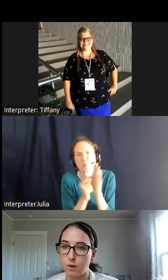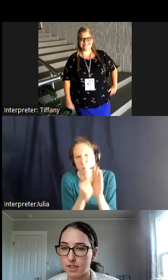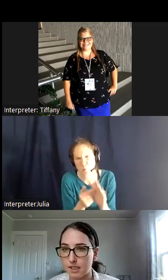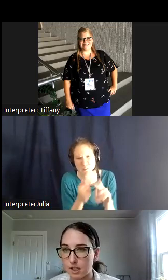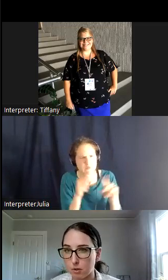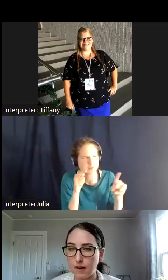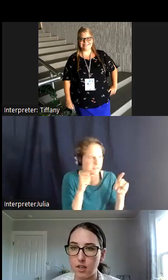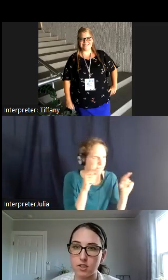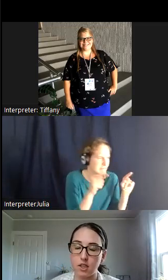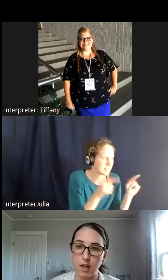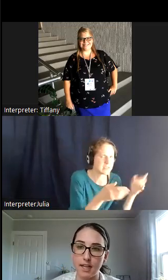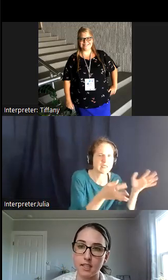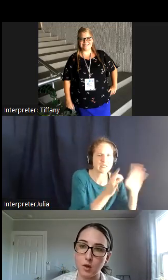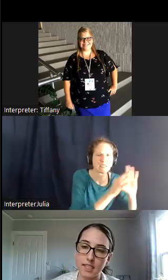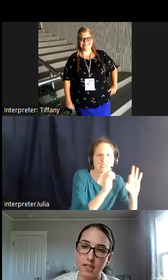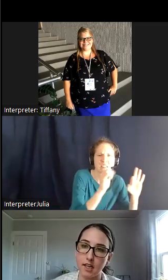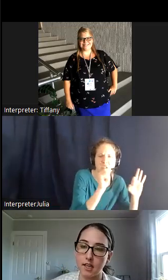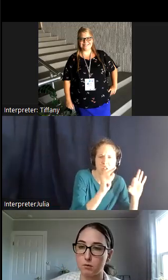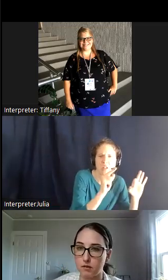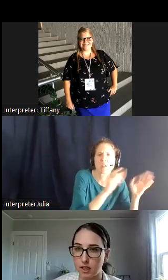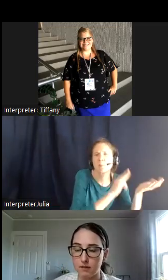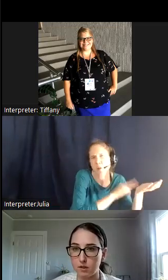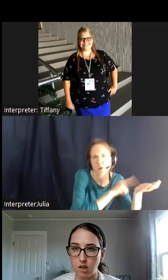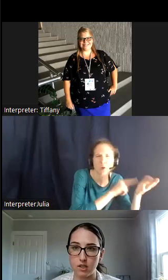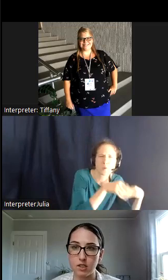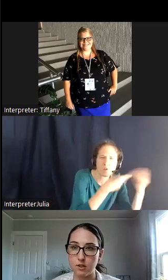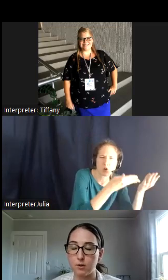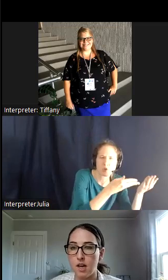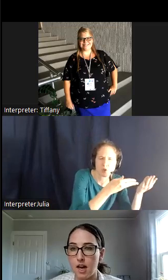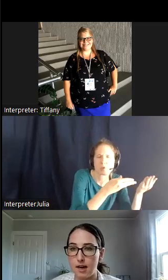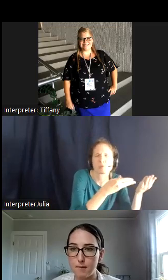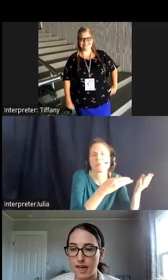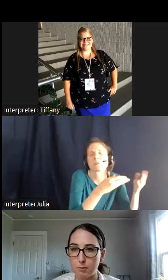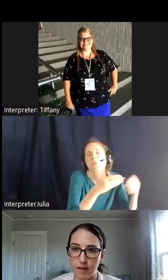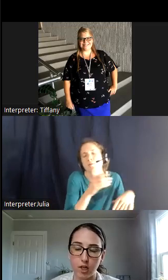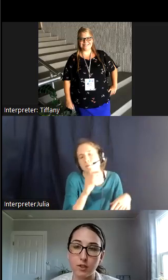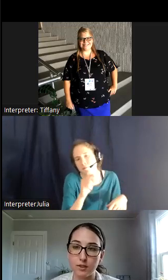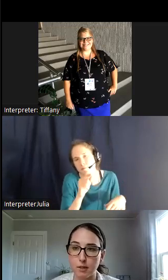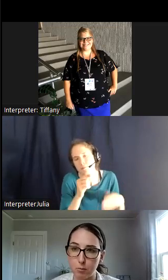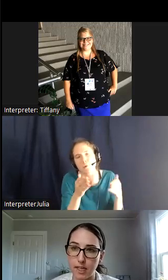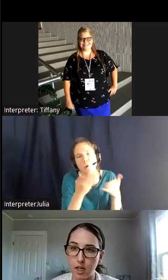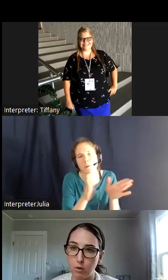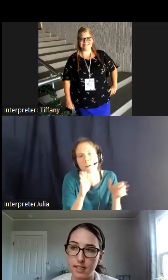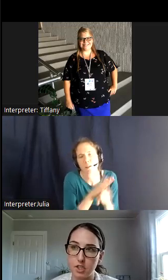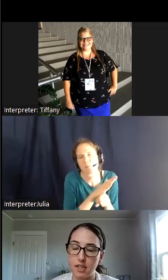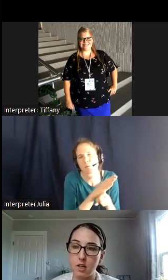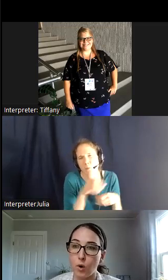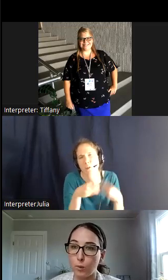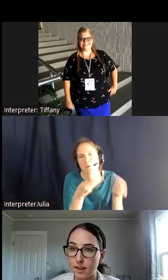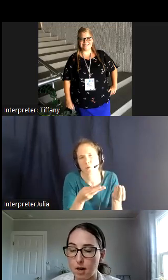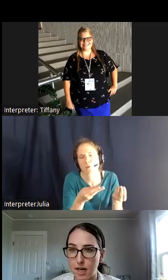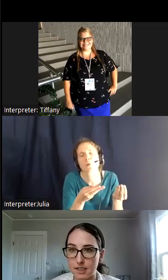providers, whereas essential providers are applying this criteria and referring folks on to the next provider using appropriate care